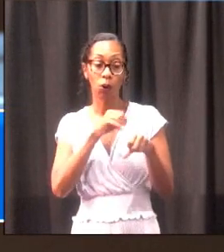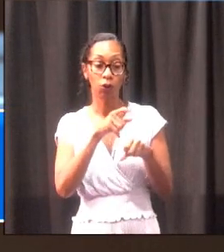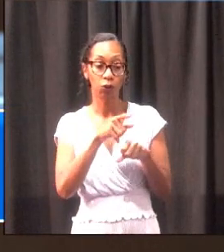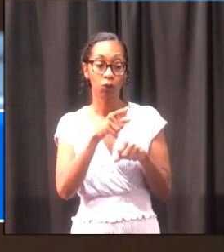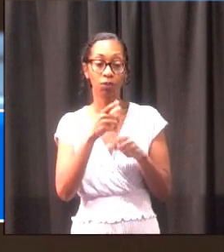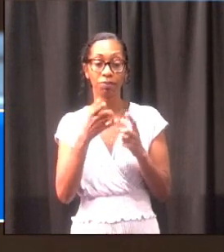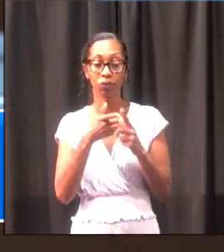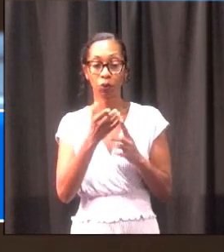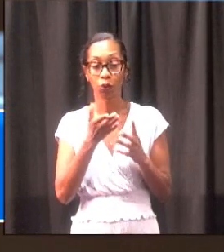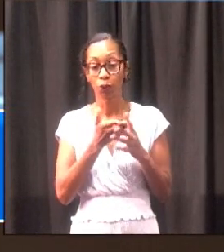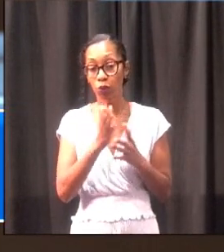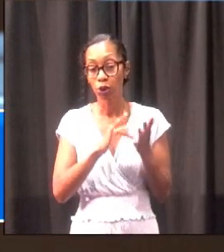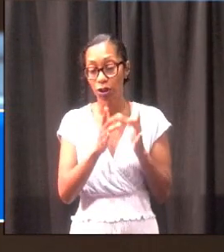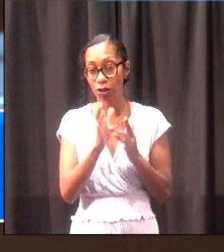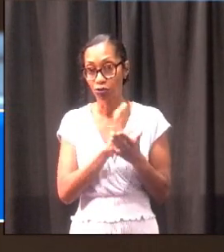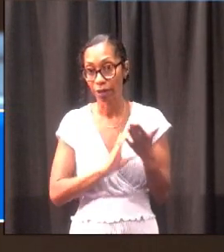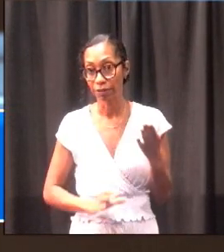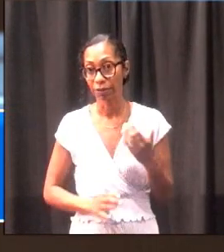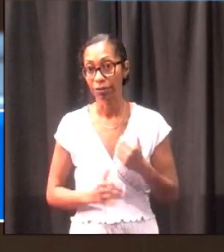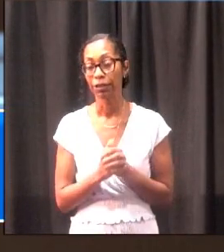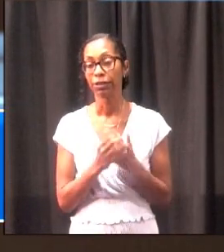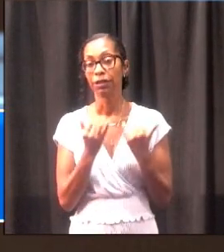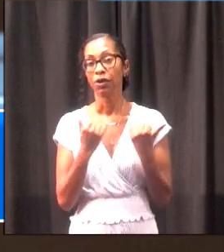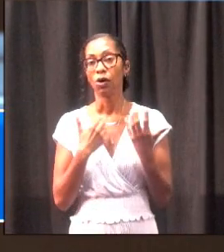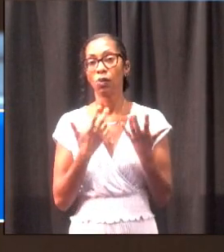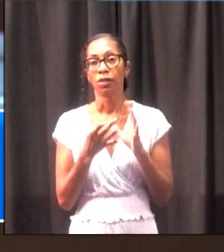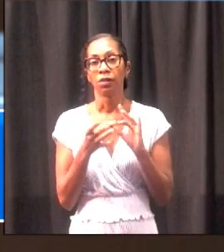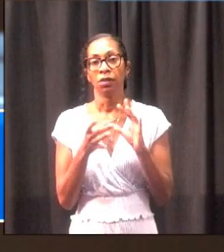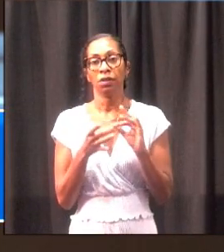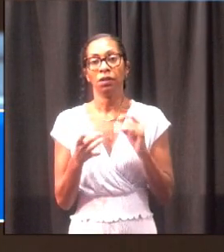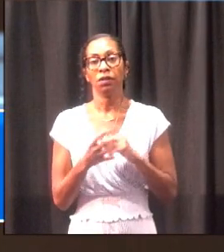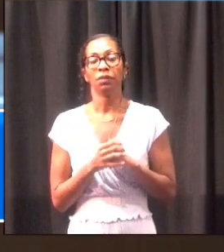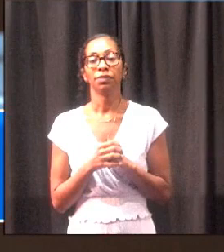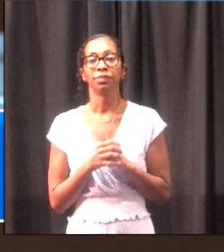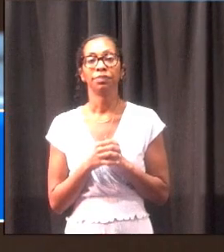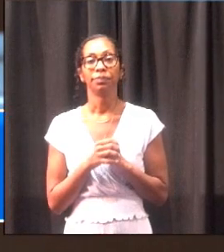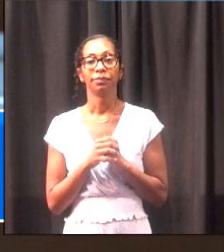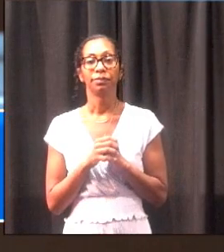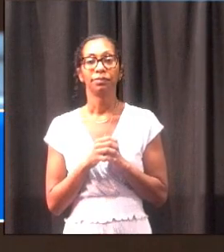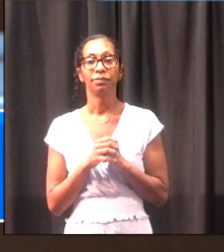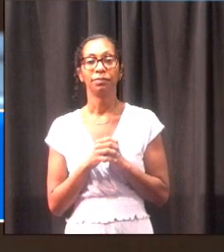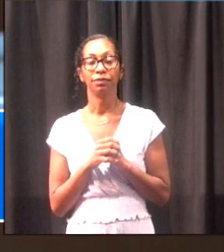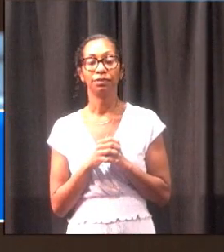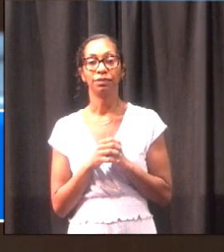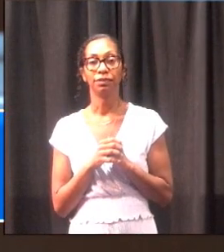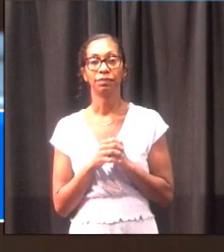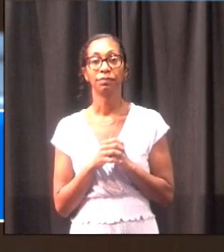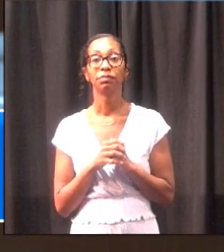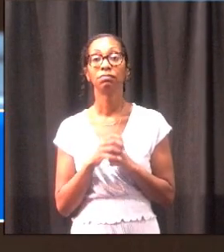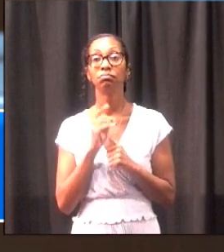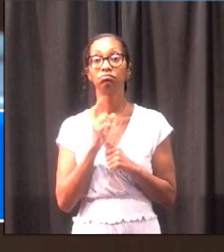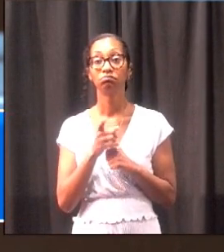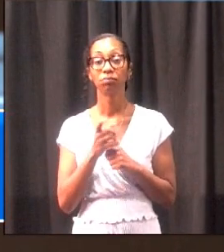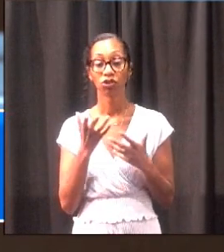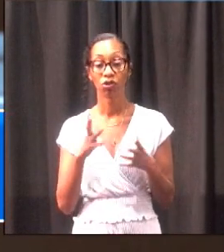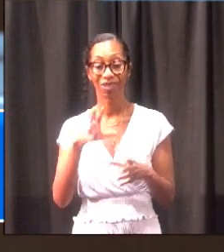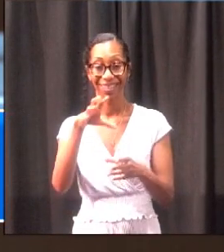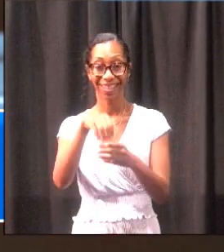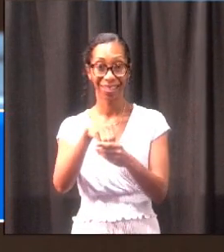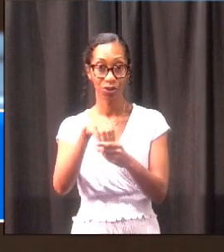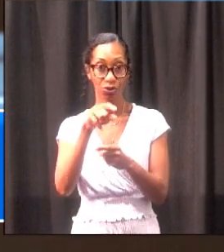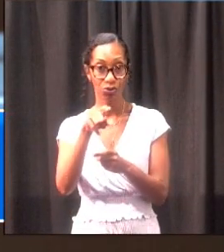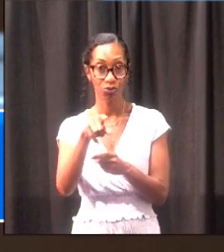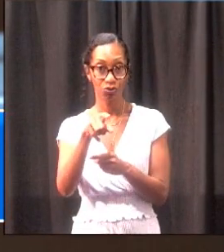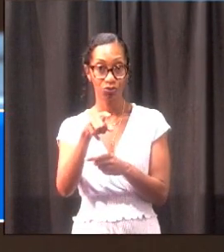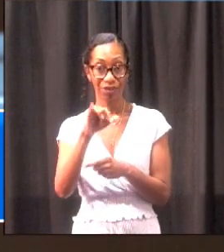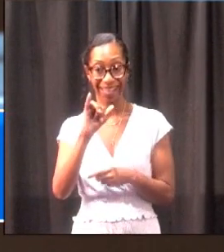I want to talk from a subject this morning. It's in you as well as he is in you.